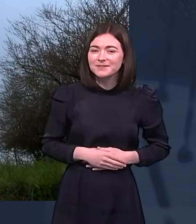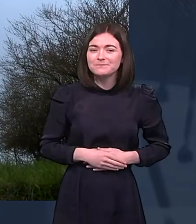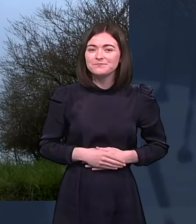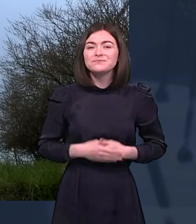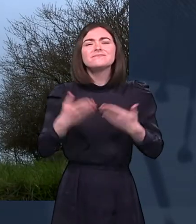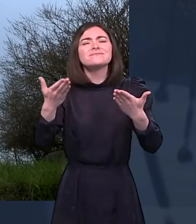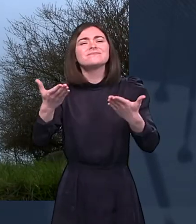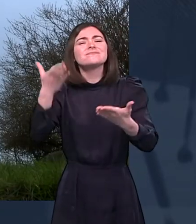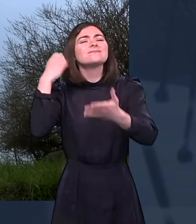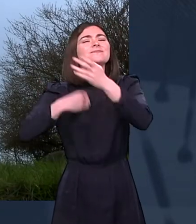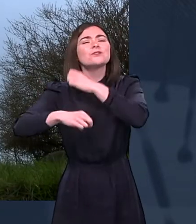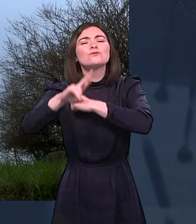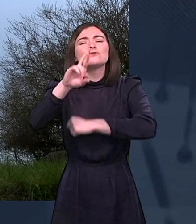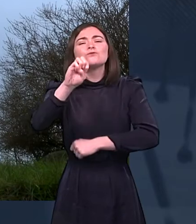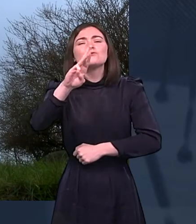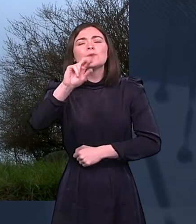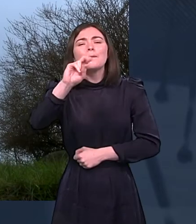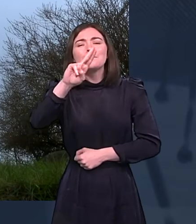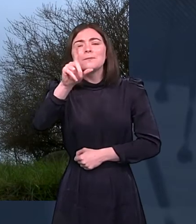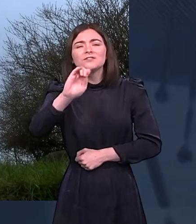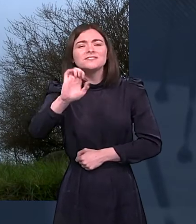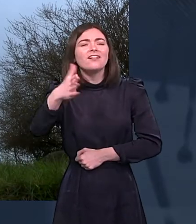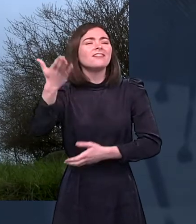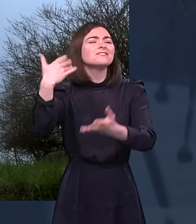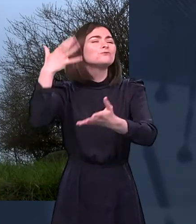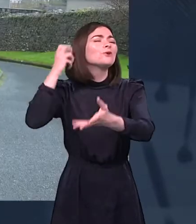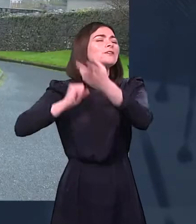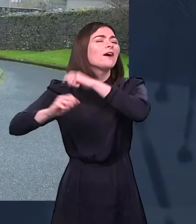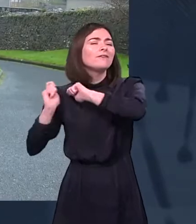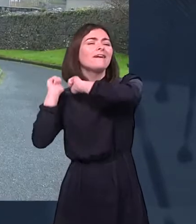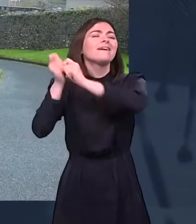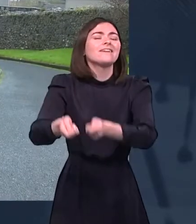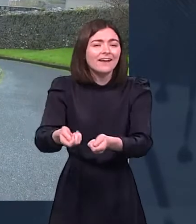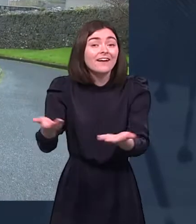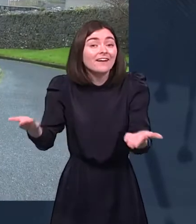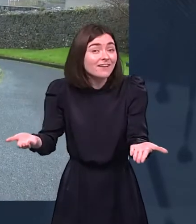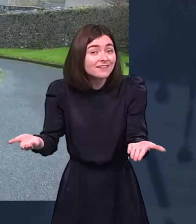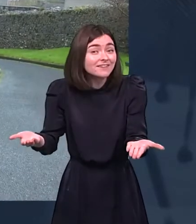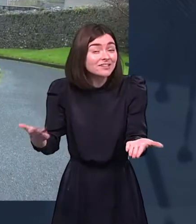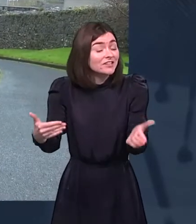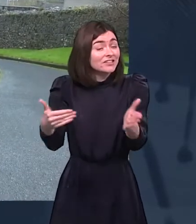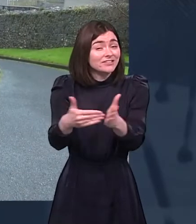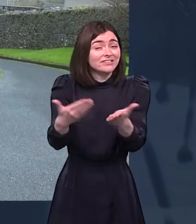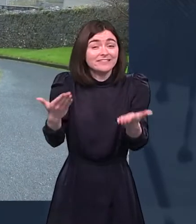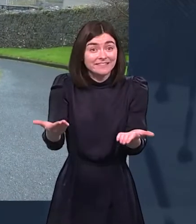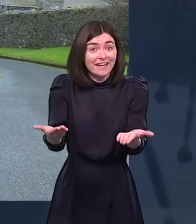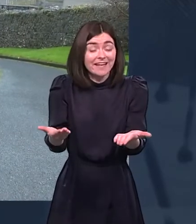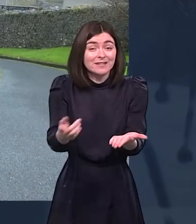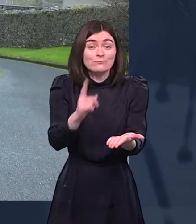Rapunzel, Rapunzel, throw down your hair! She did, you know. She's not allowed to keep pets